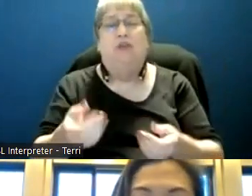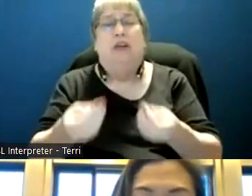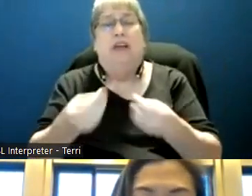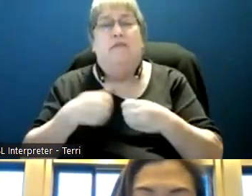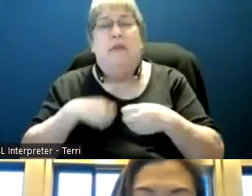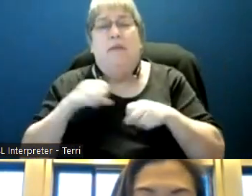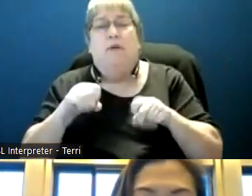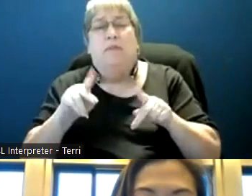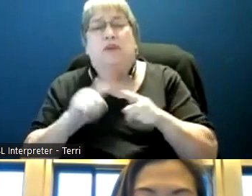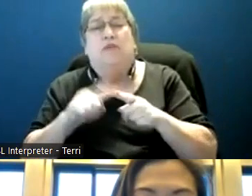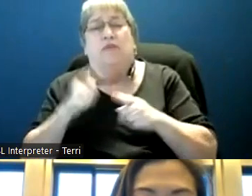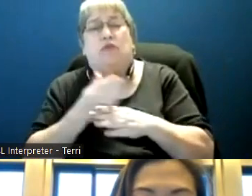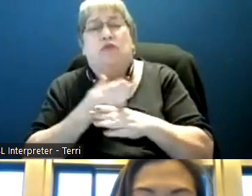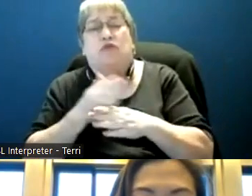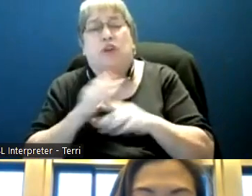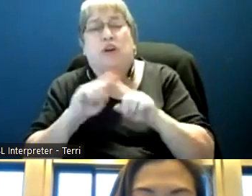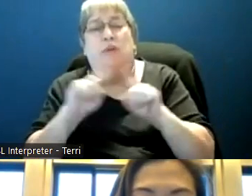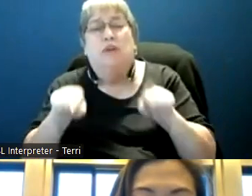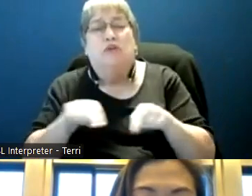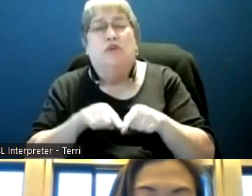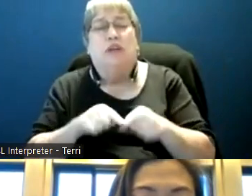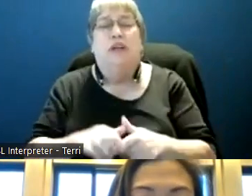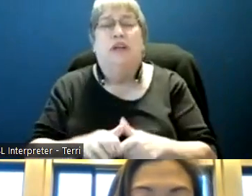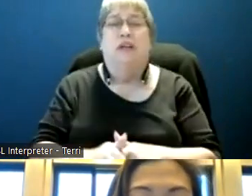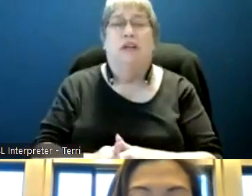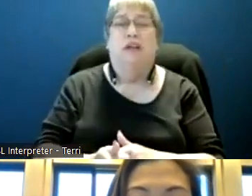give me one. I'm gonna make you a Thank host. you. Let me just find you.